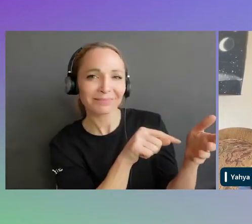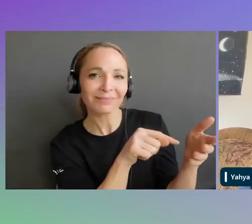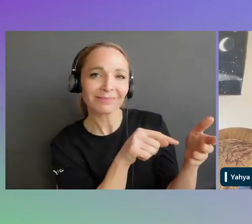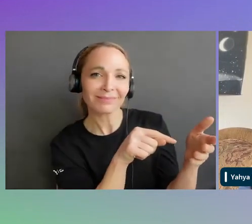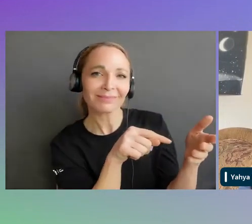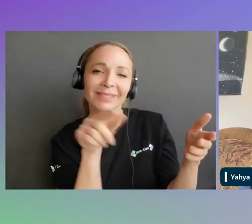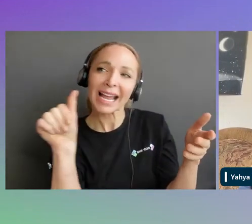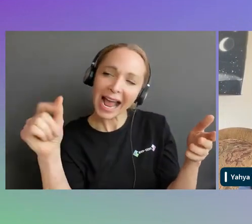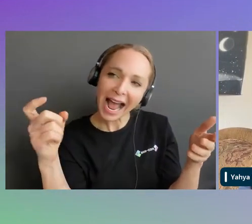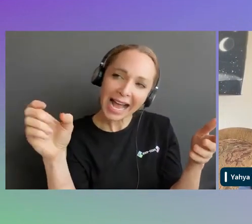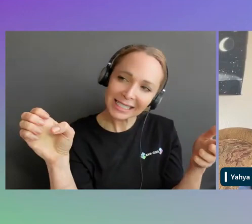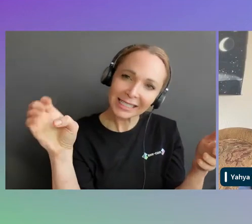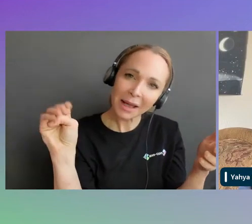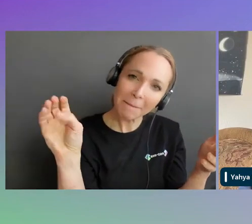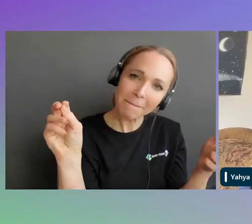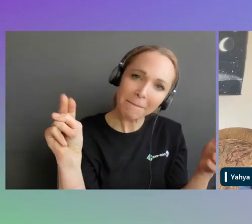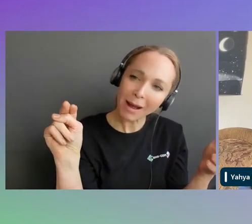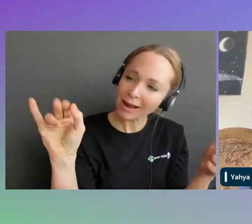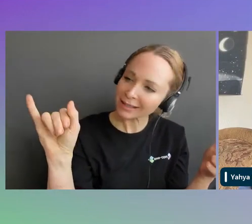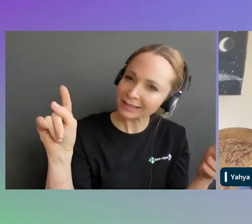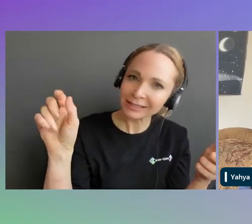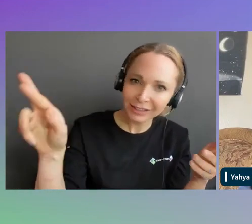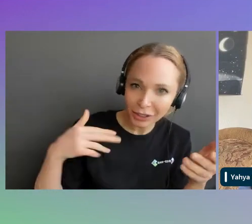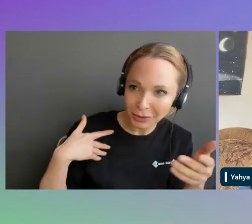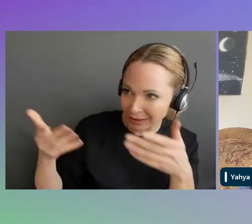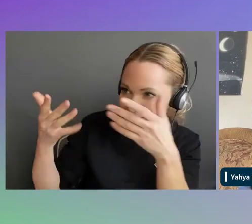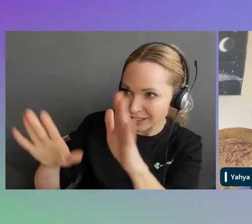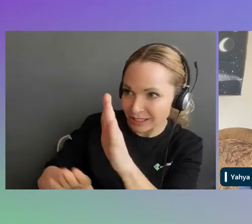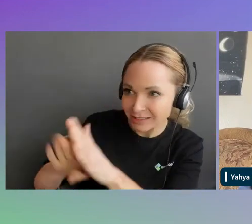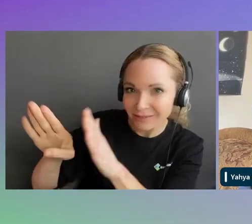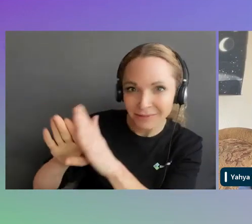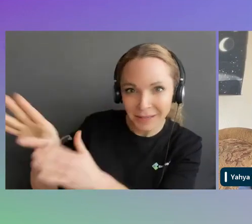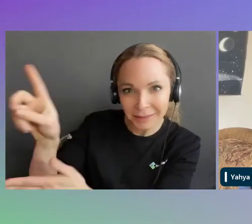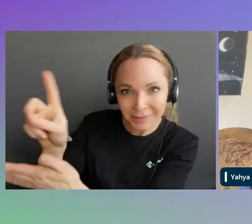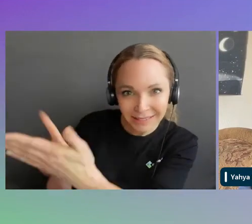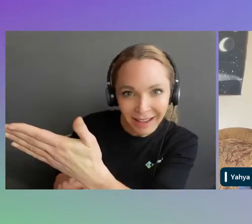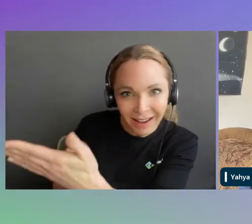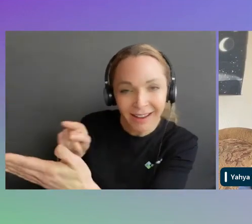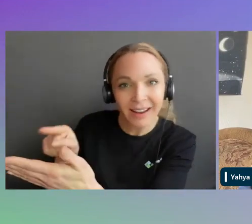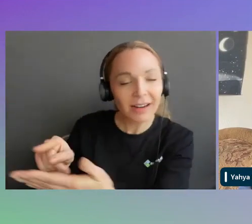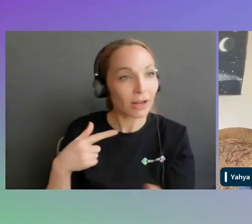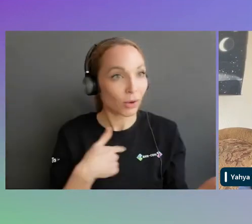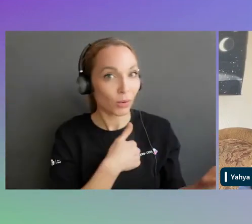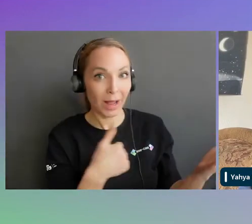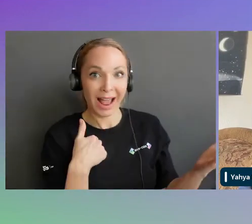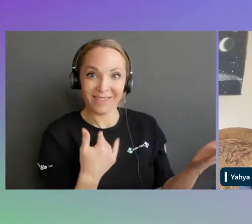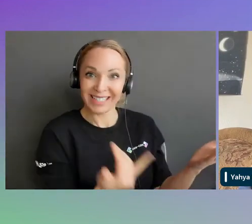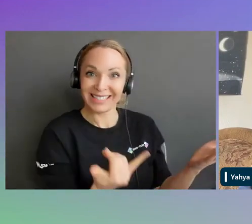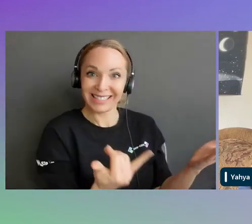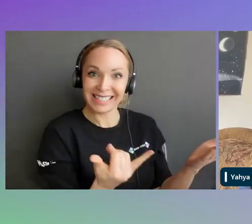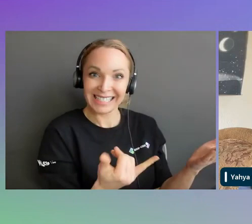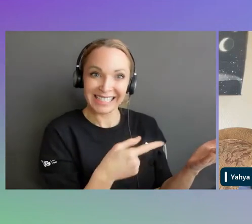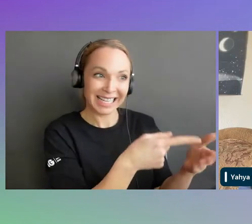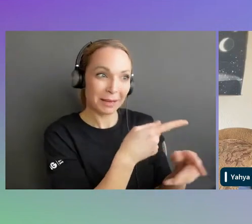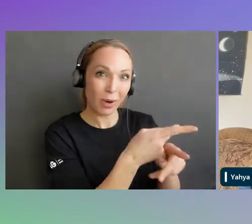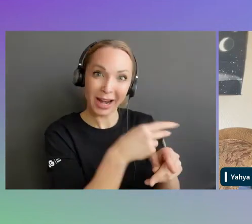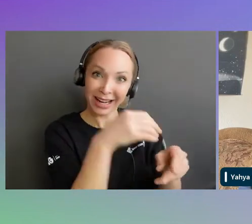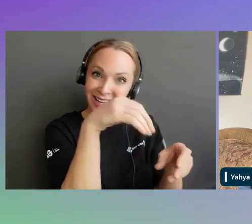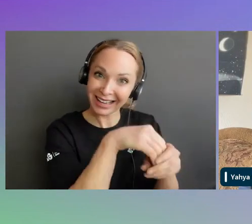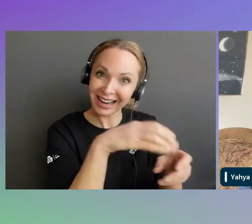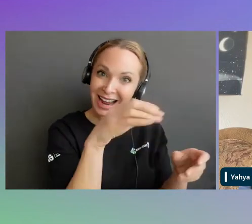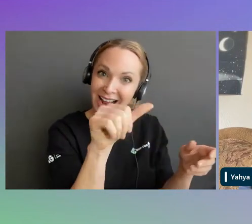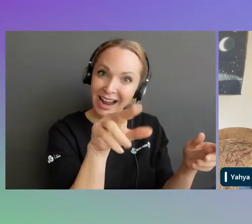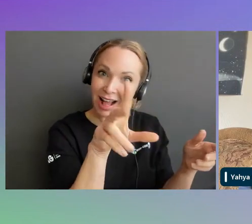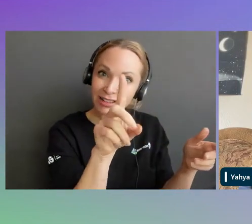Axe Monitor? Do we have existing Cauldron components that we can use for this, or do we need to create a new one? And if we need to create a new one,